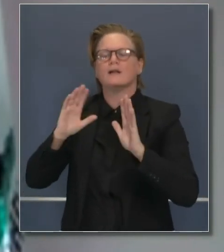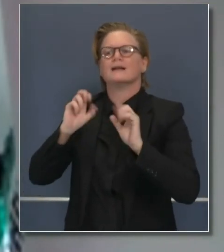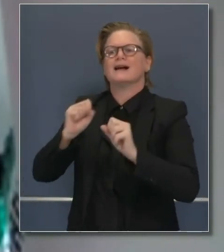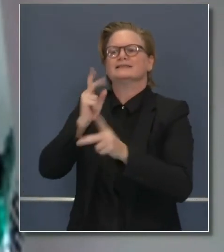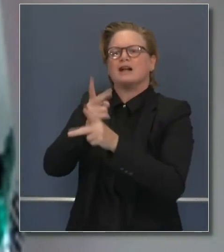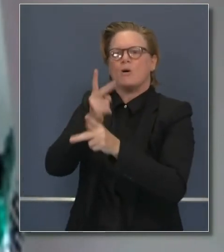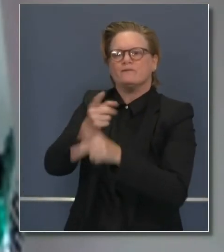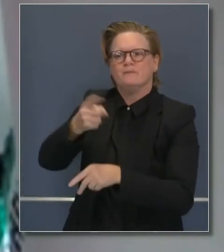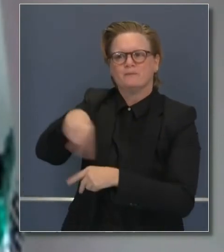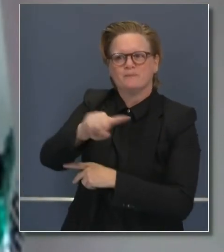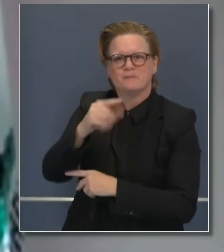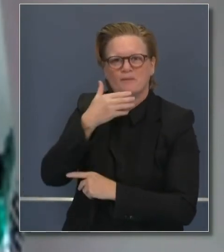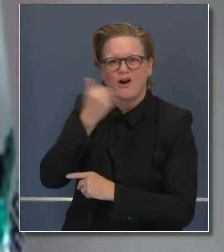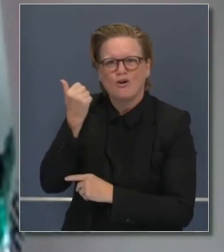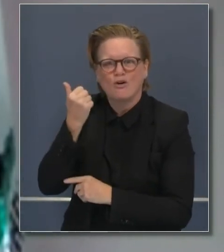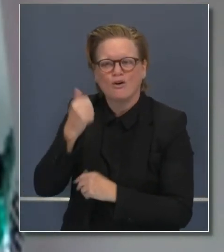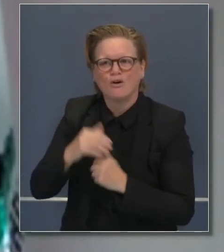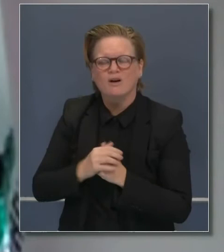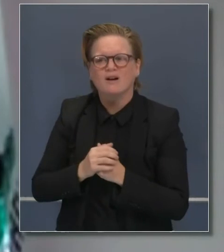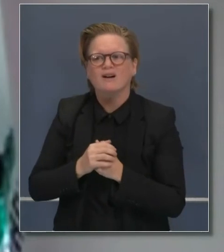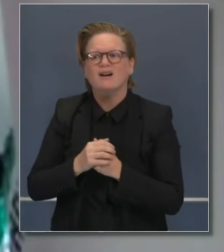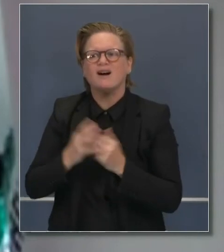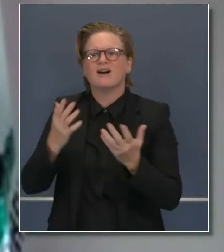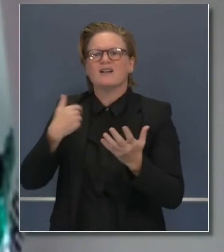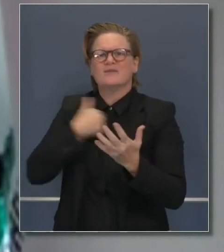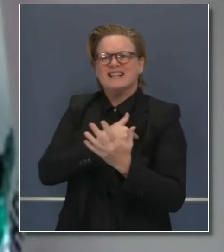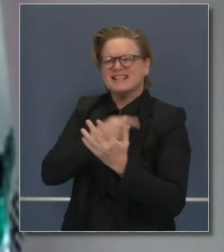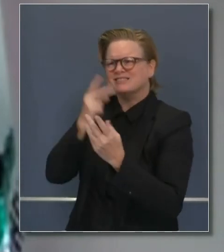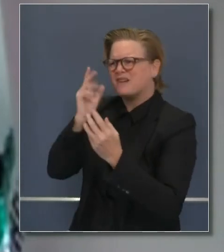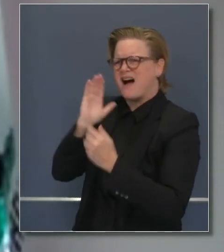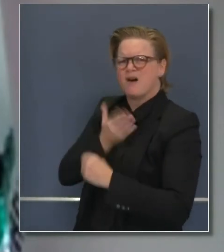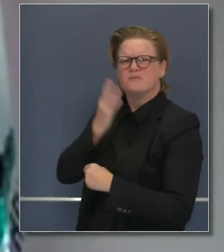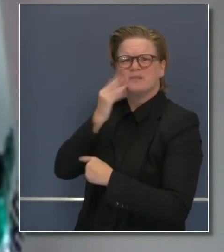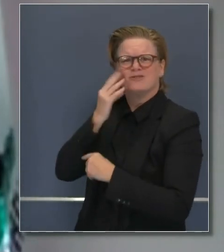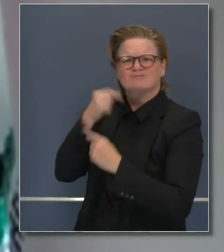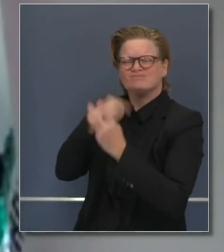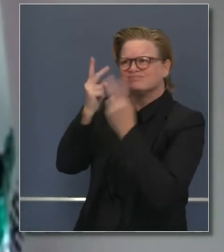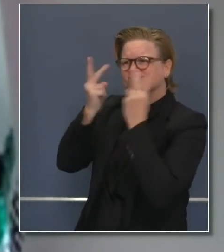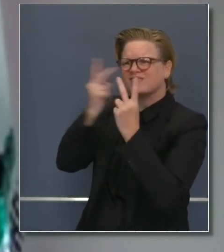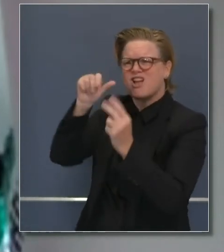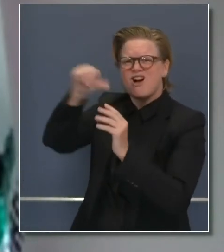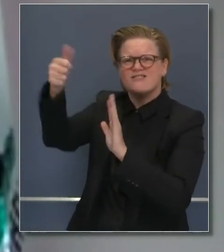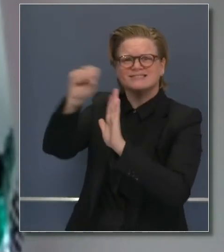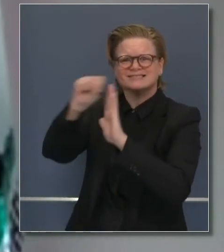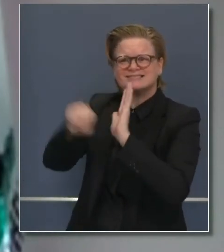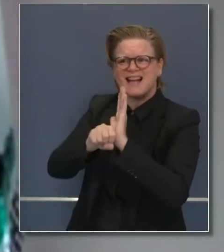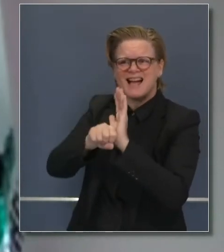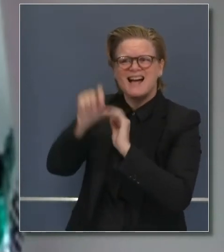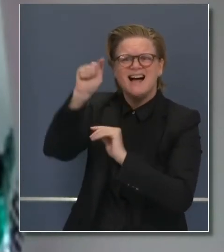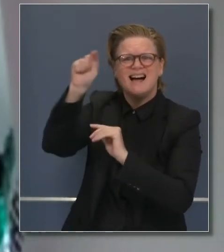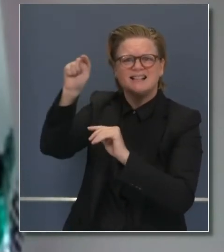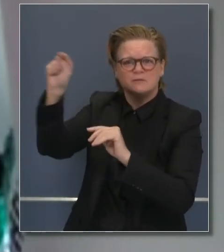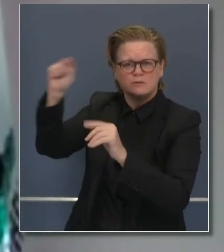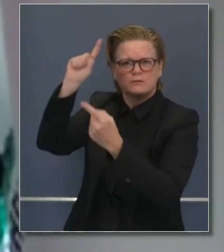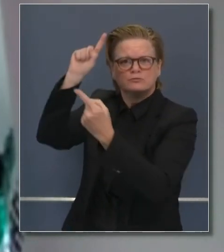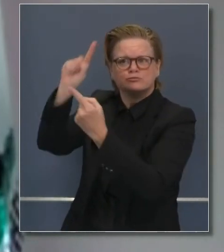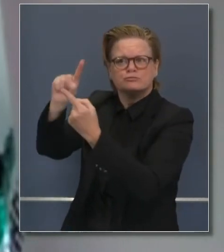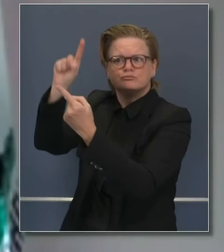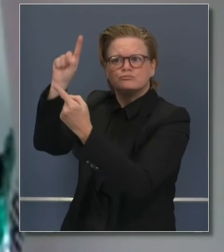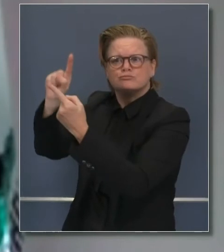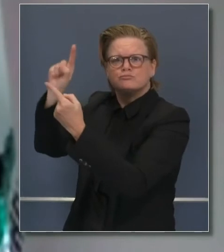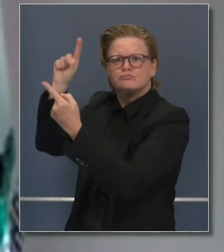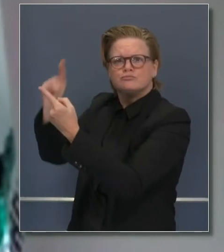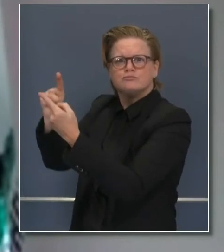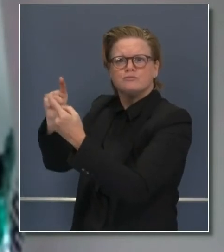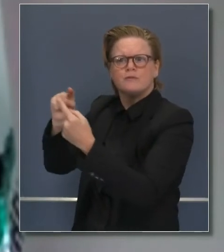states achieve similar reductions in transmission. And frankly, we look to Europe. They've always been a couple of weeks, if